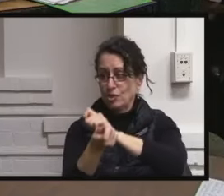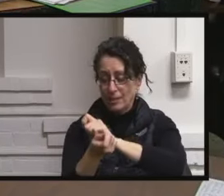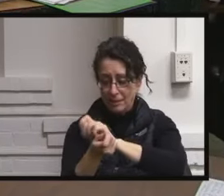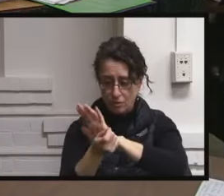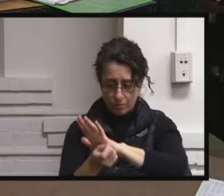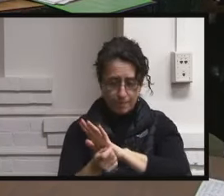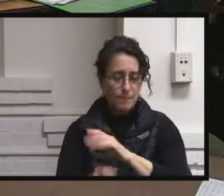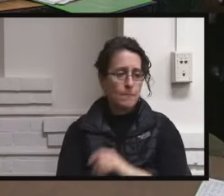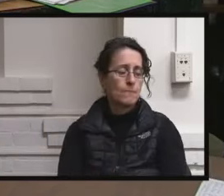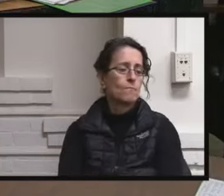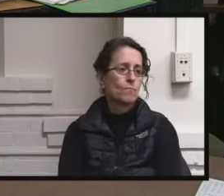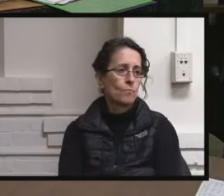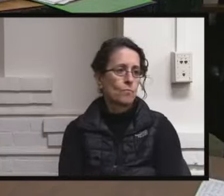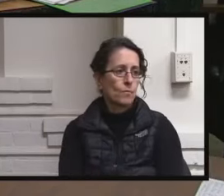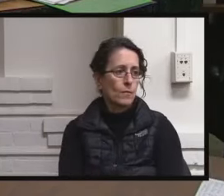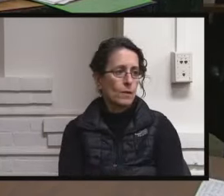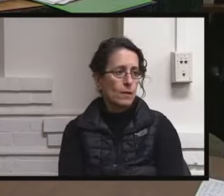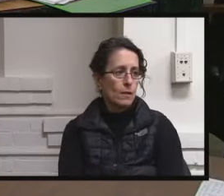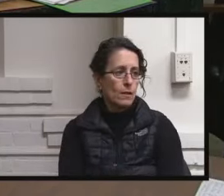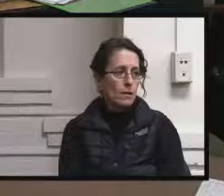At this point, as I understand it,